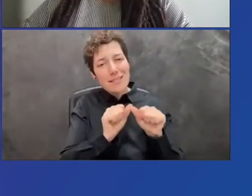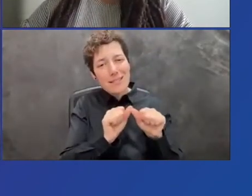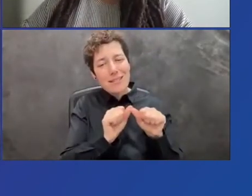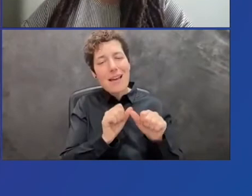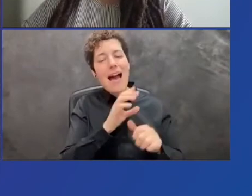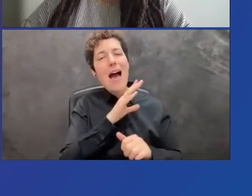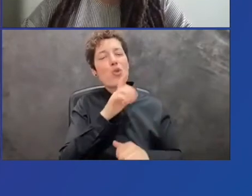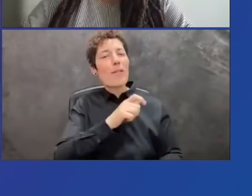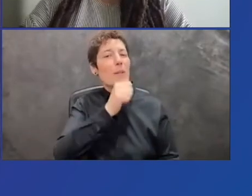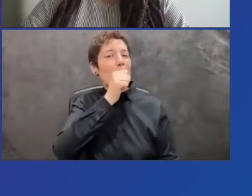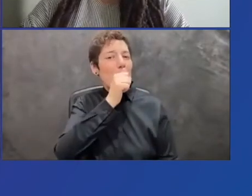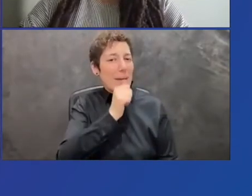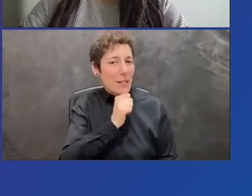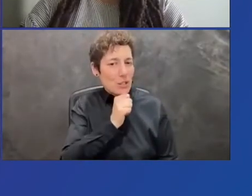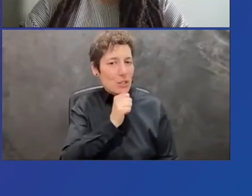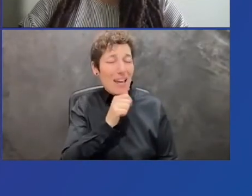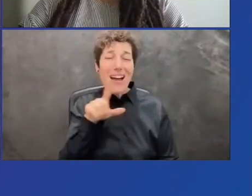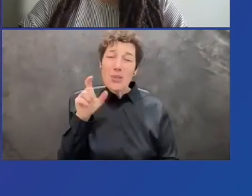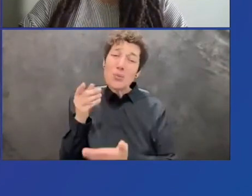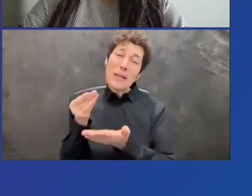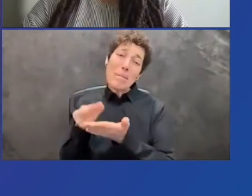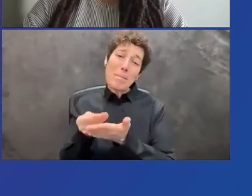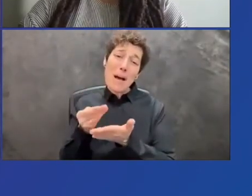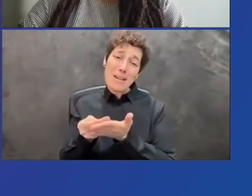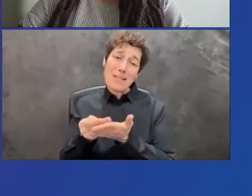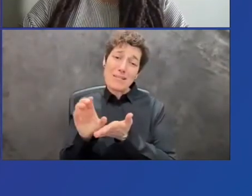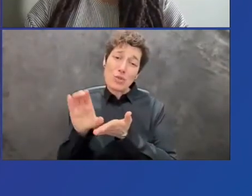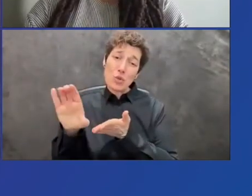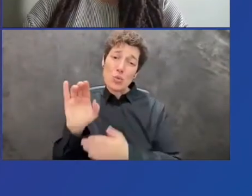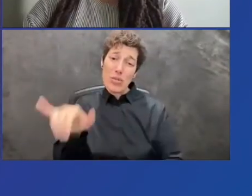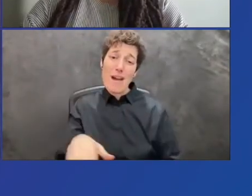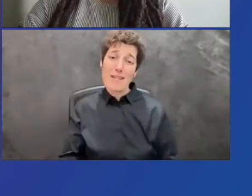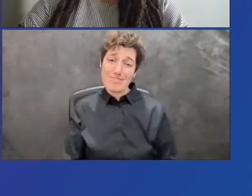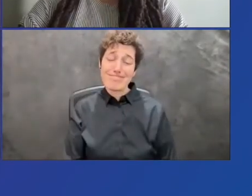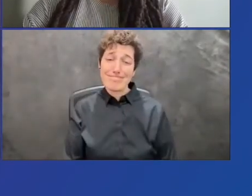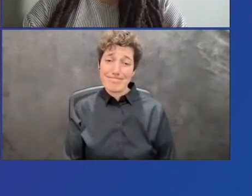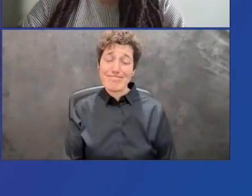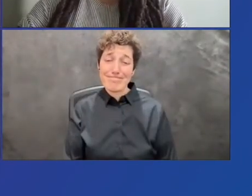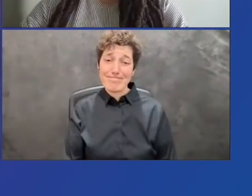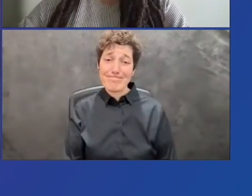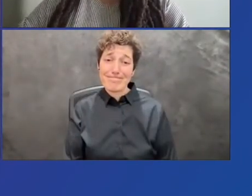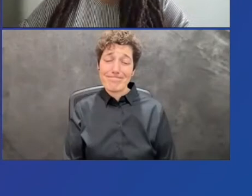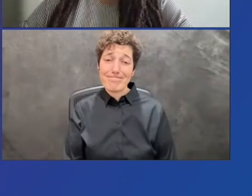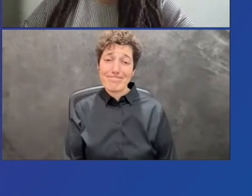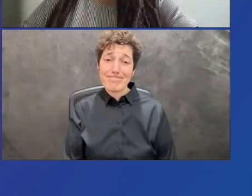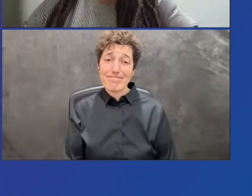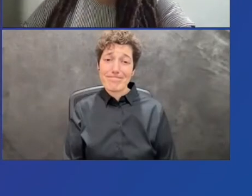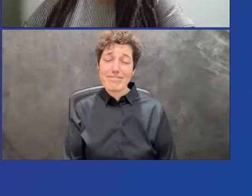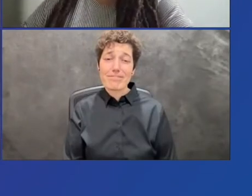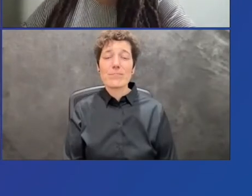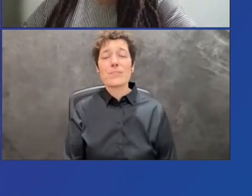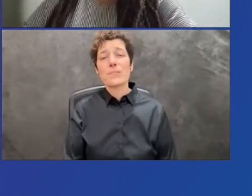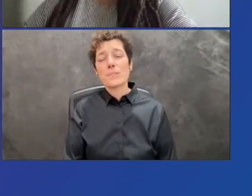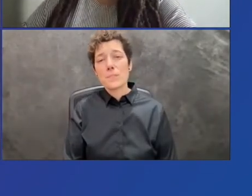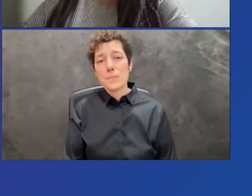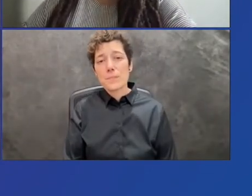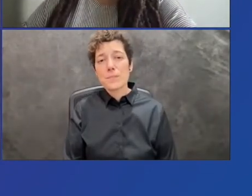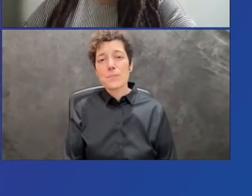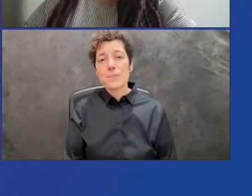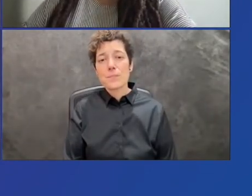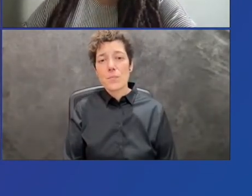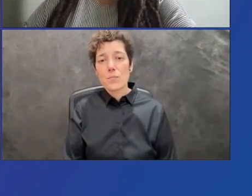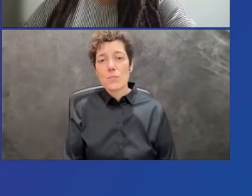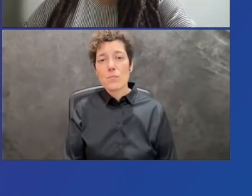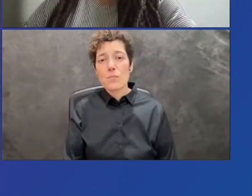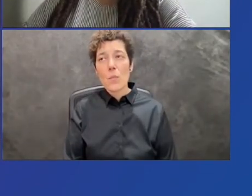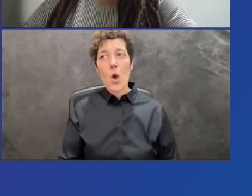be resources, financial resources, in order to make that change happen. And when I think about the